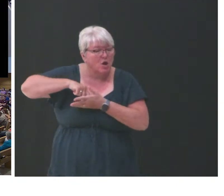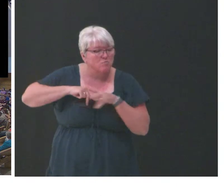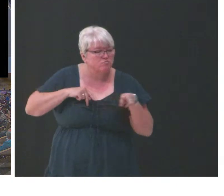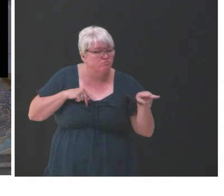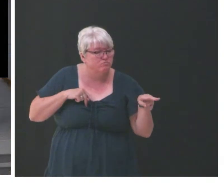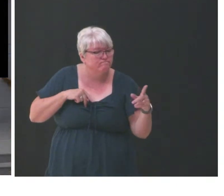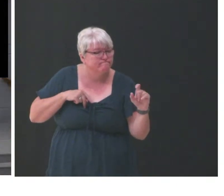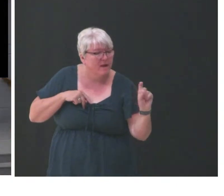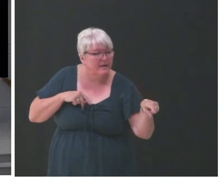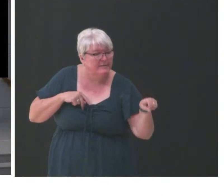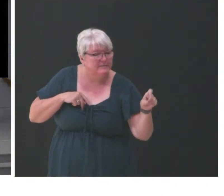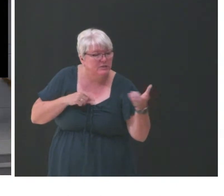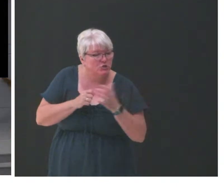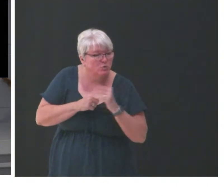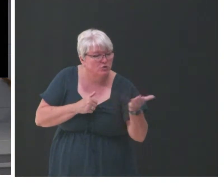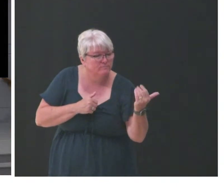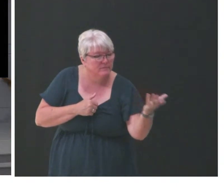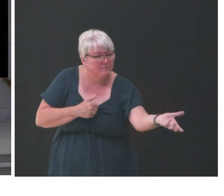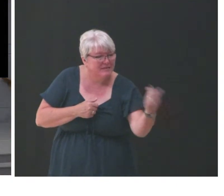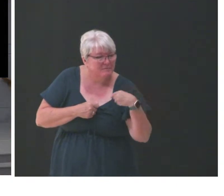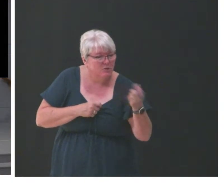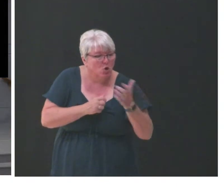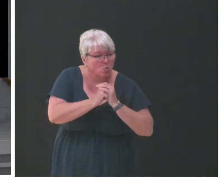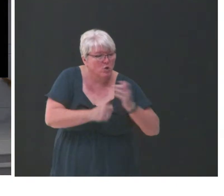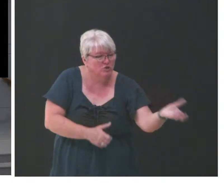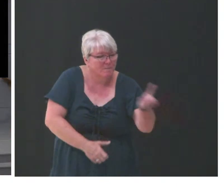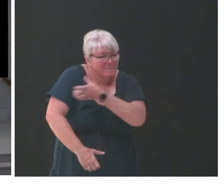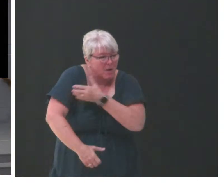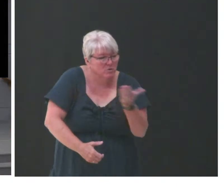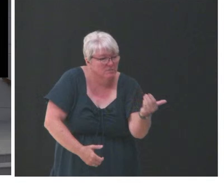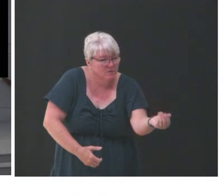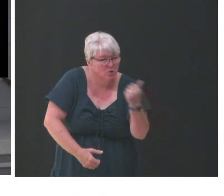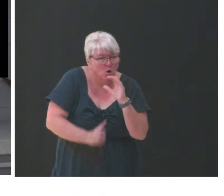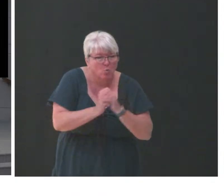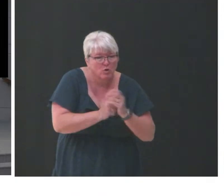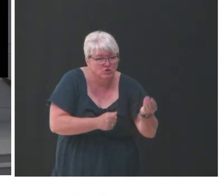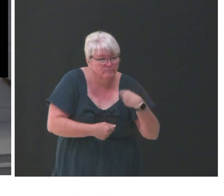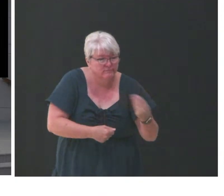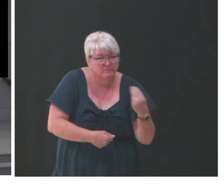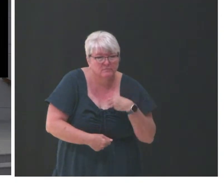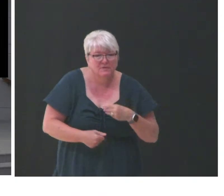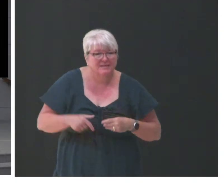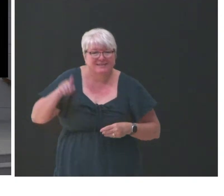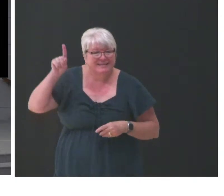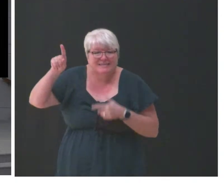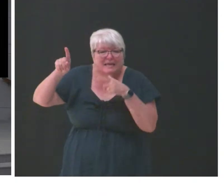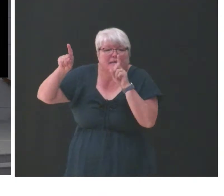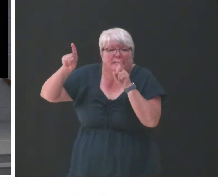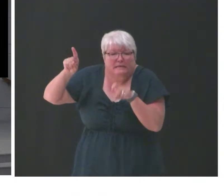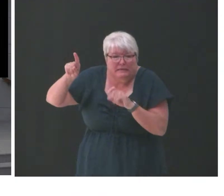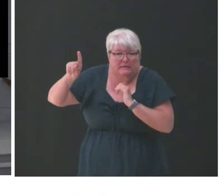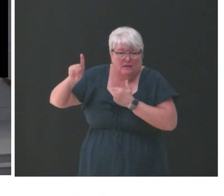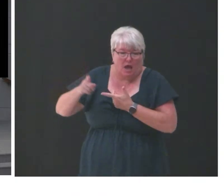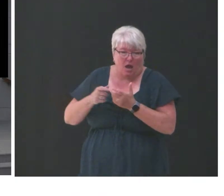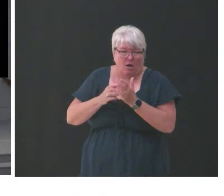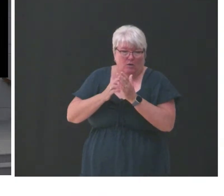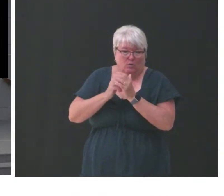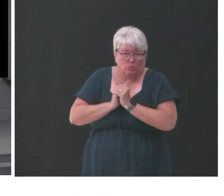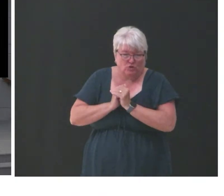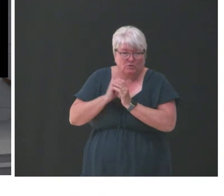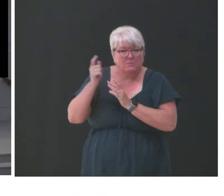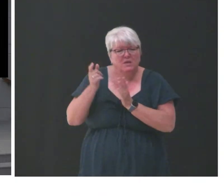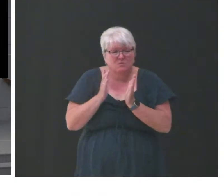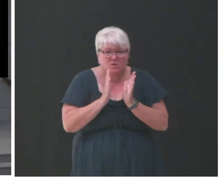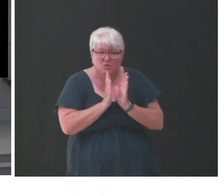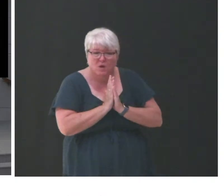I need your worship. I get power from your worship. I can't do miracles unless you guys worship me. He doesn't need that, but he requests it.